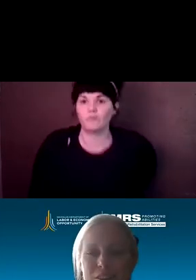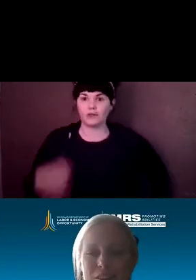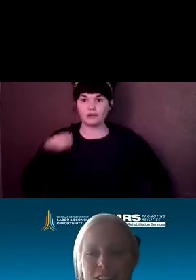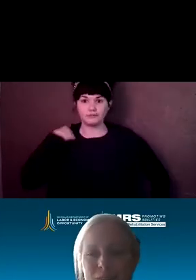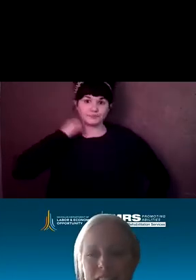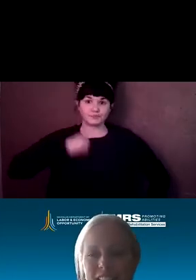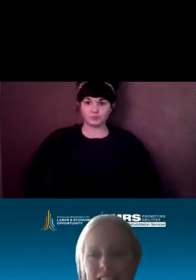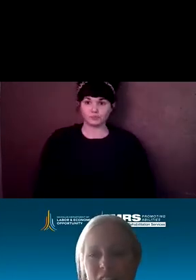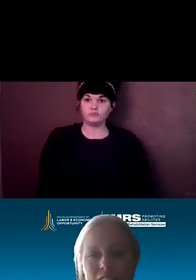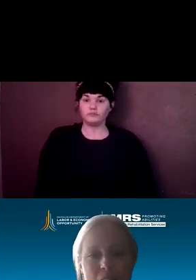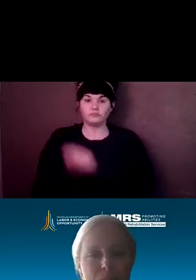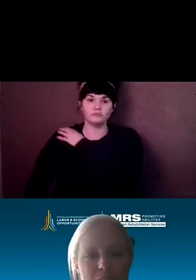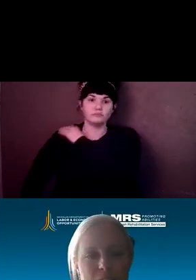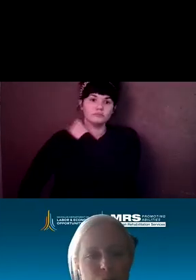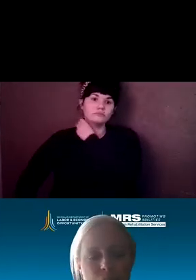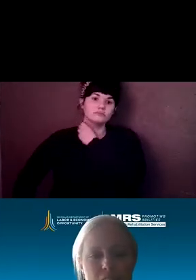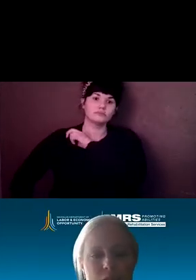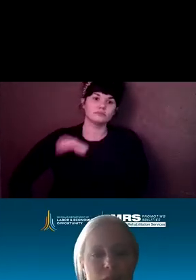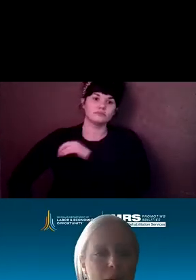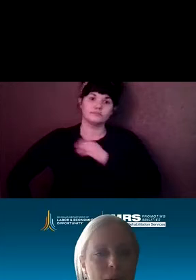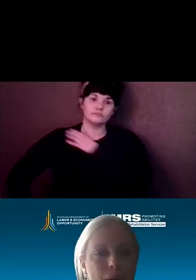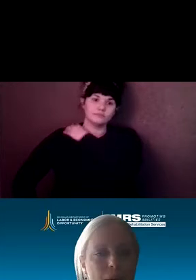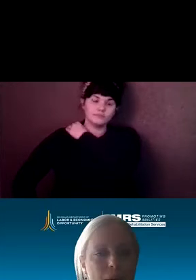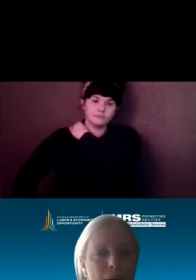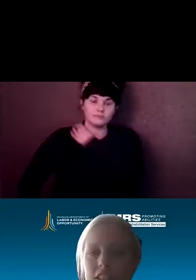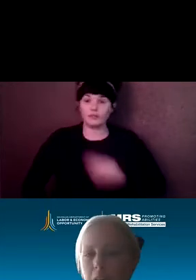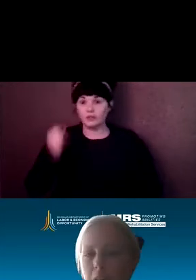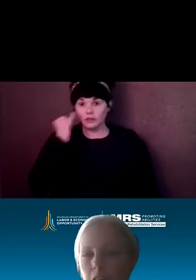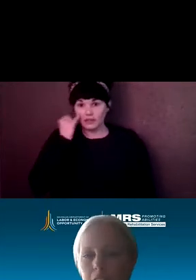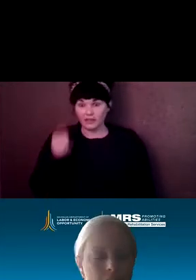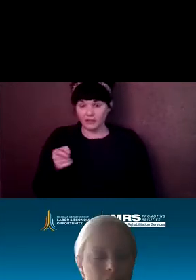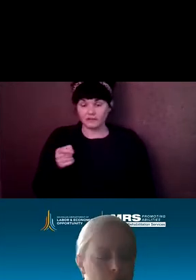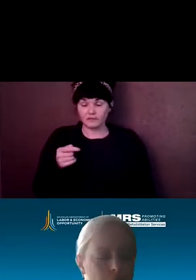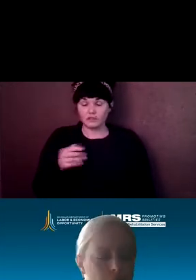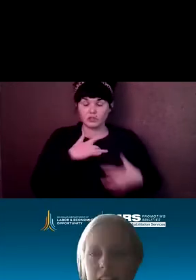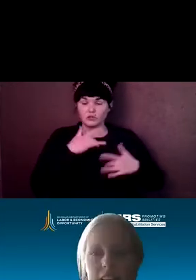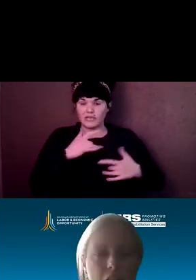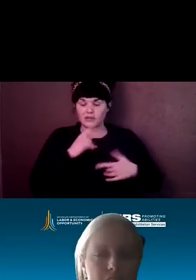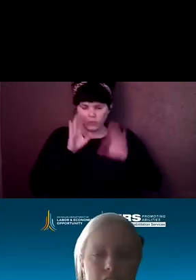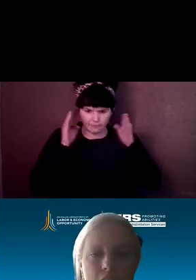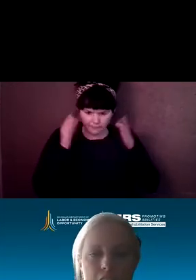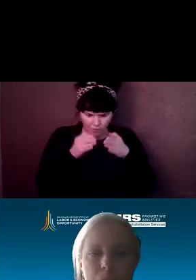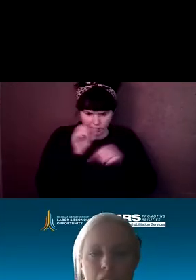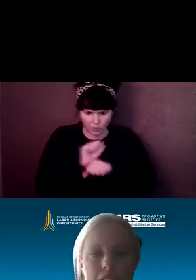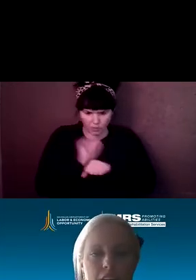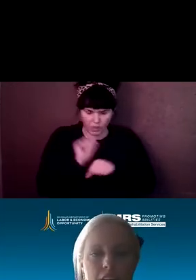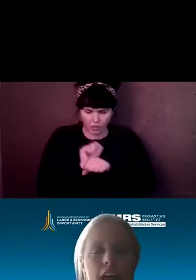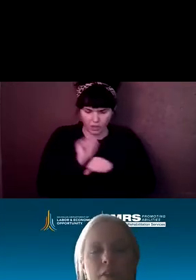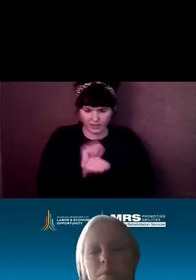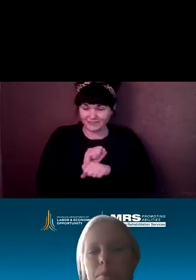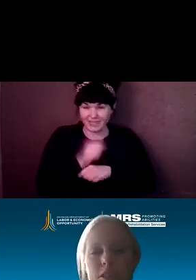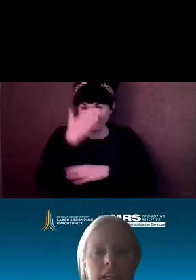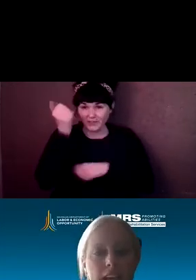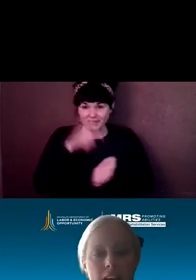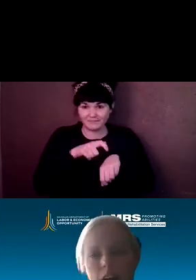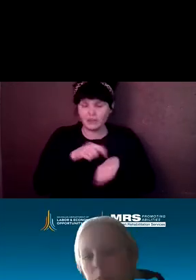If you are someone that gets caught up in your work, remember just to set a timer, write a sticky note, stick it on your monitor, and